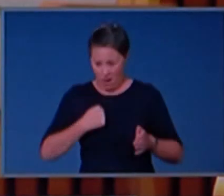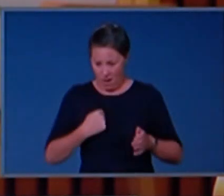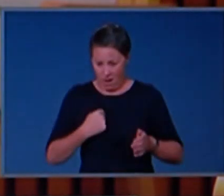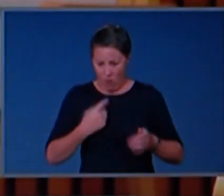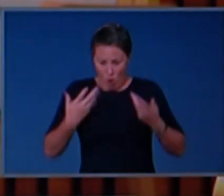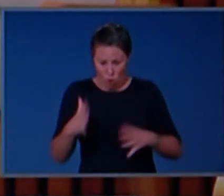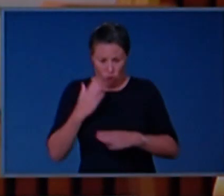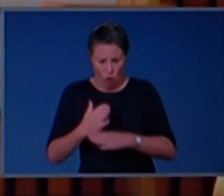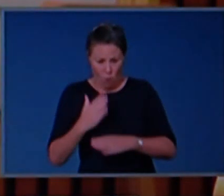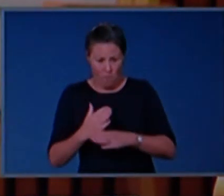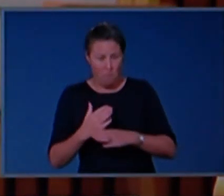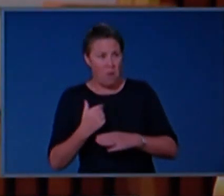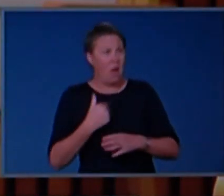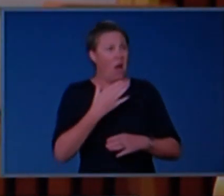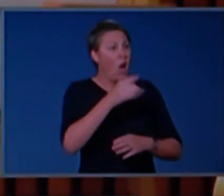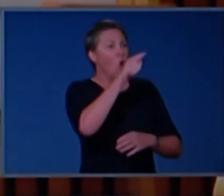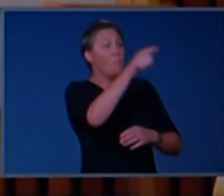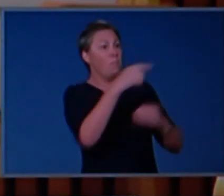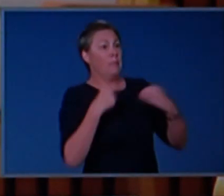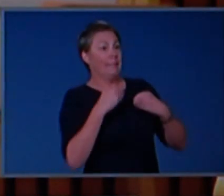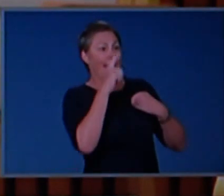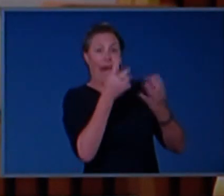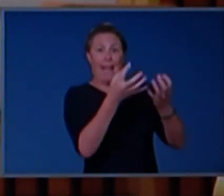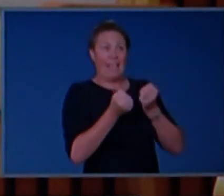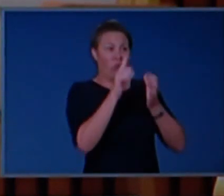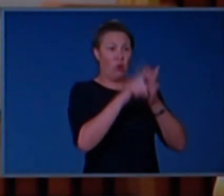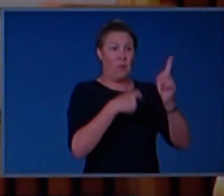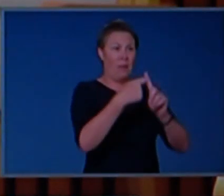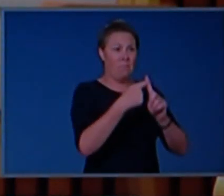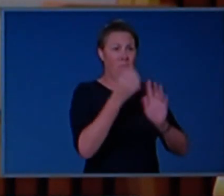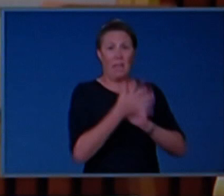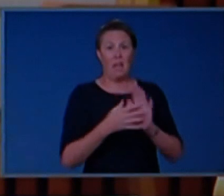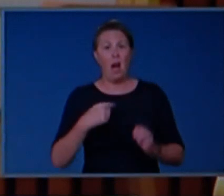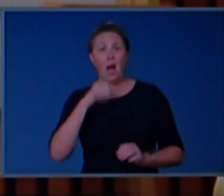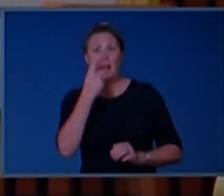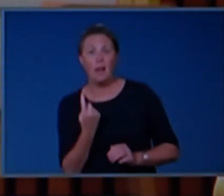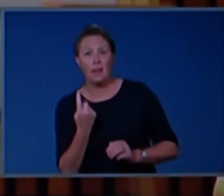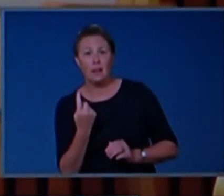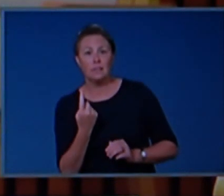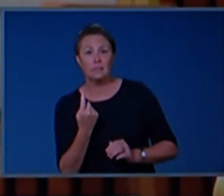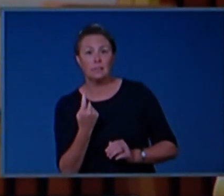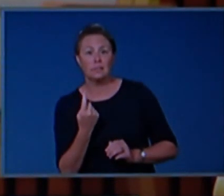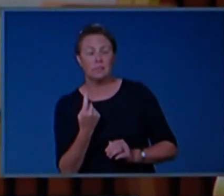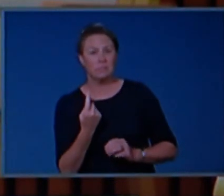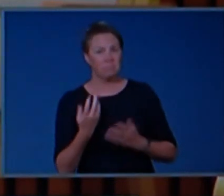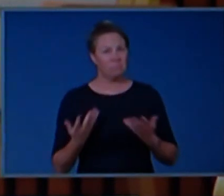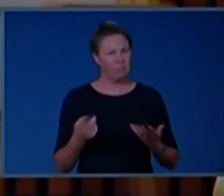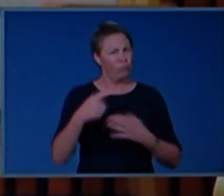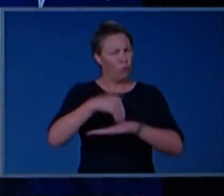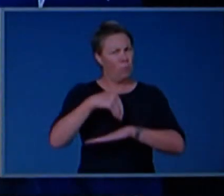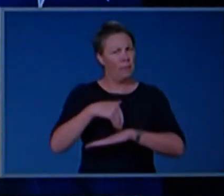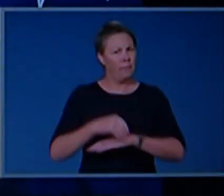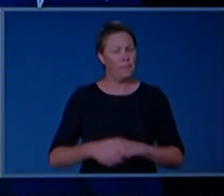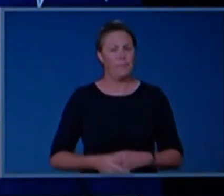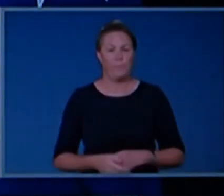to get JobKeeper. Are you aware of that problem, and are you planning any changes to fix that problem? Well, we're